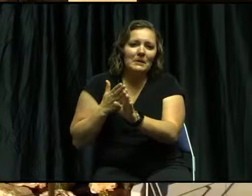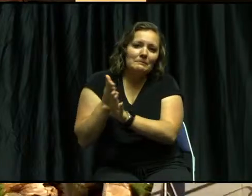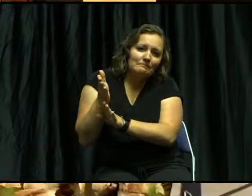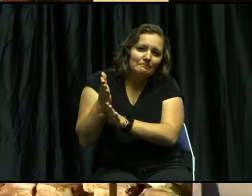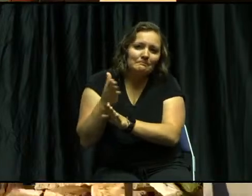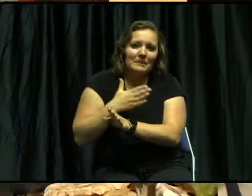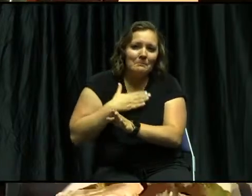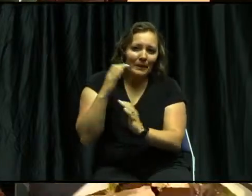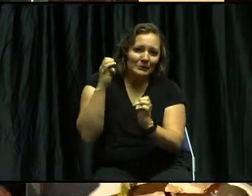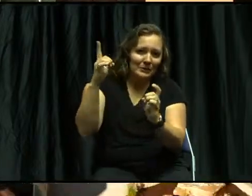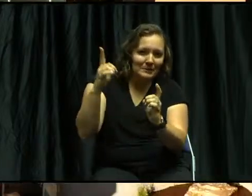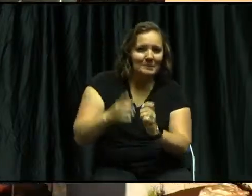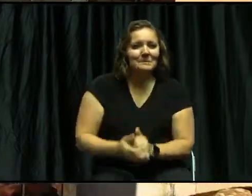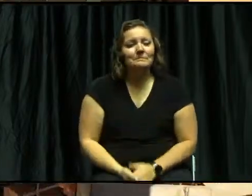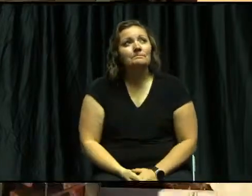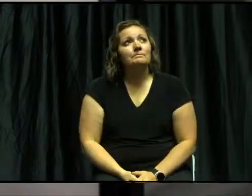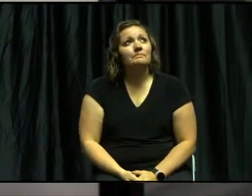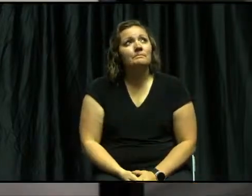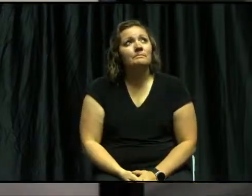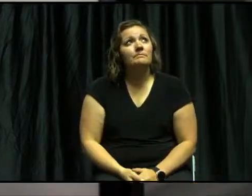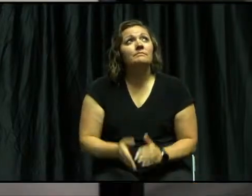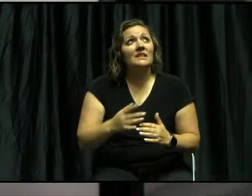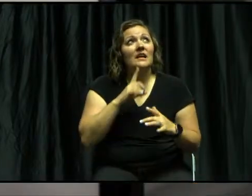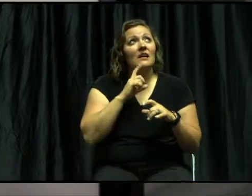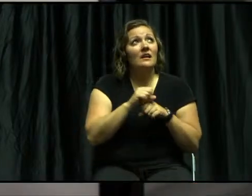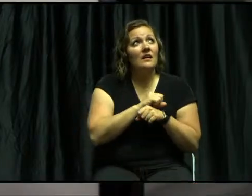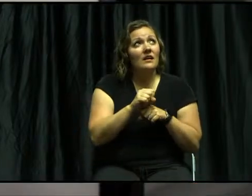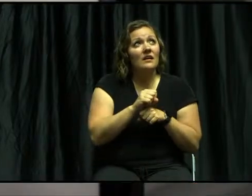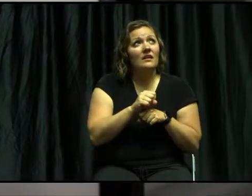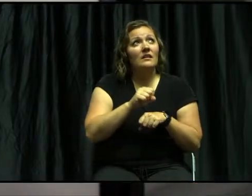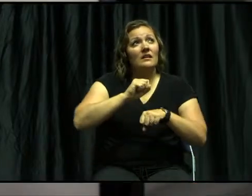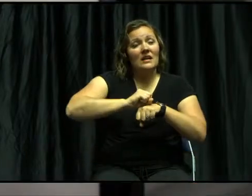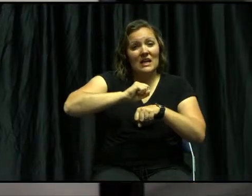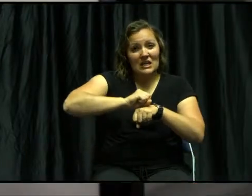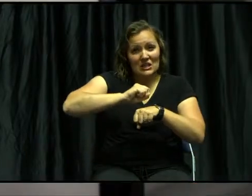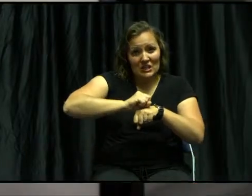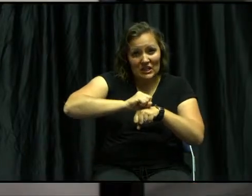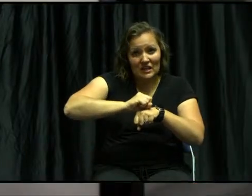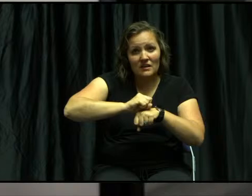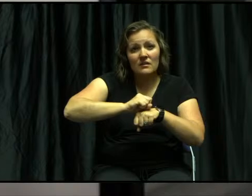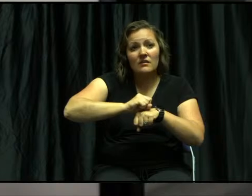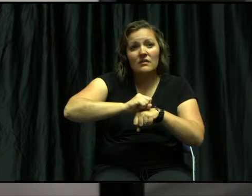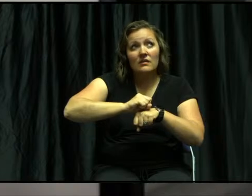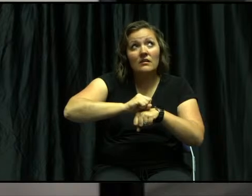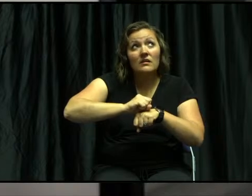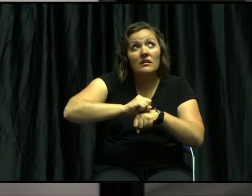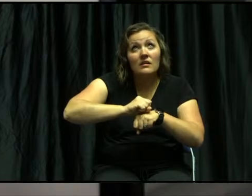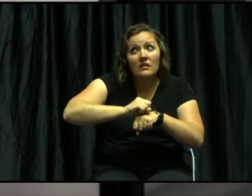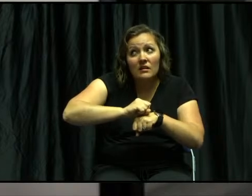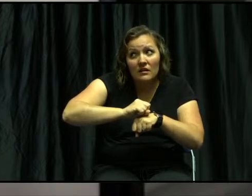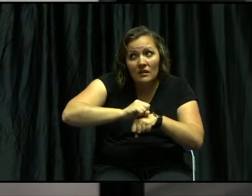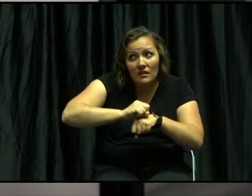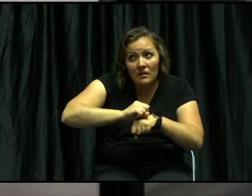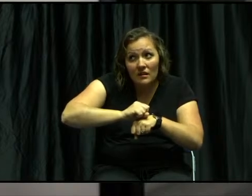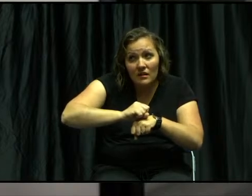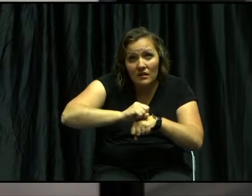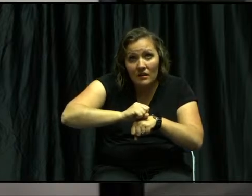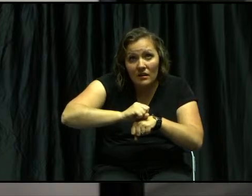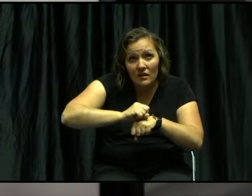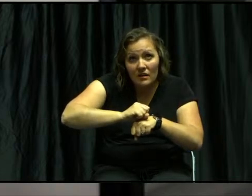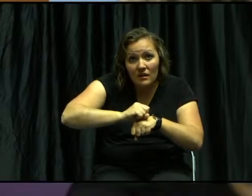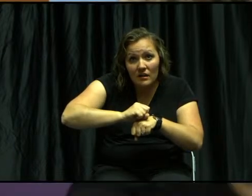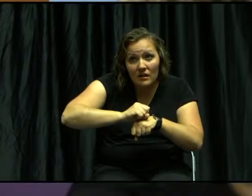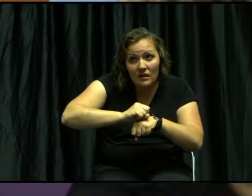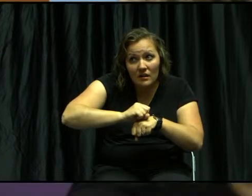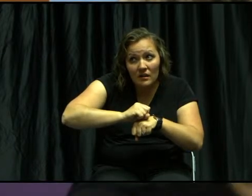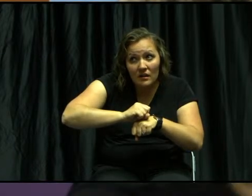education. I actually got a job that a doctorate is preferred, and it happened to line up right when Weber State got approval for their first